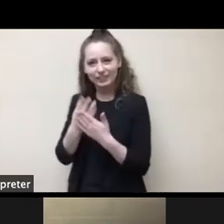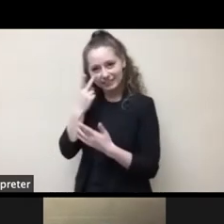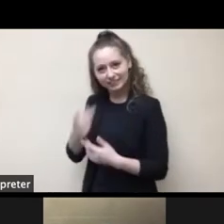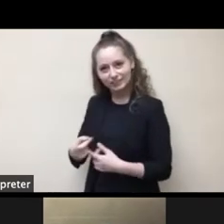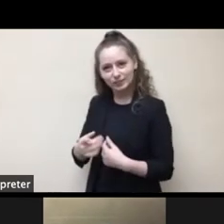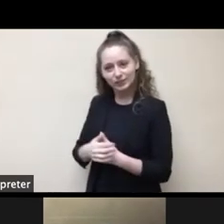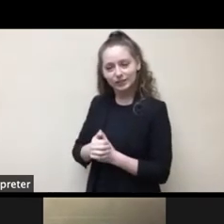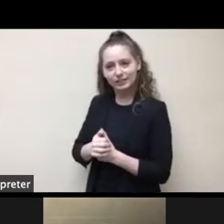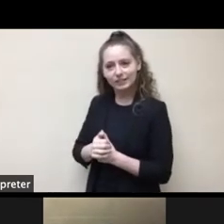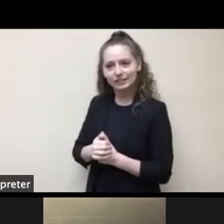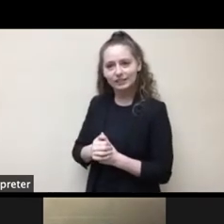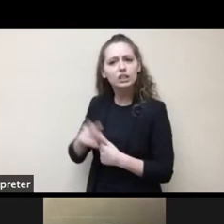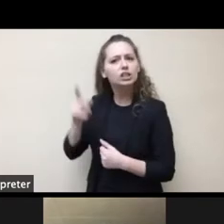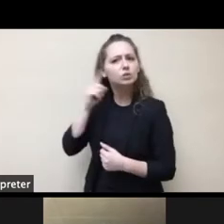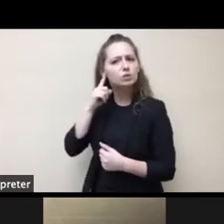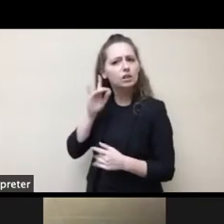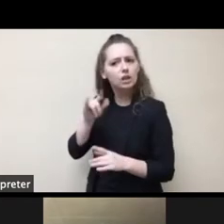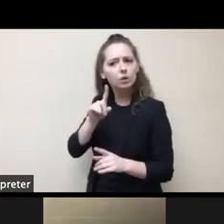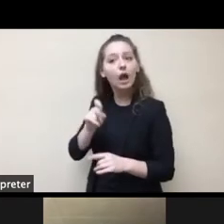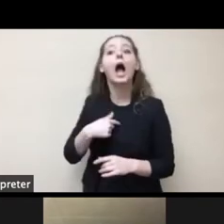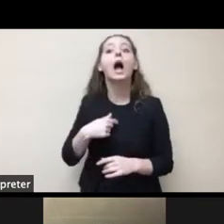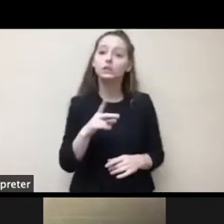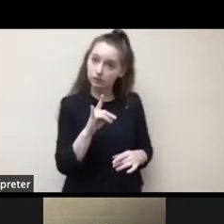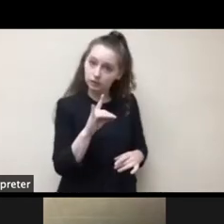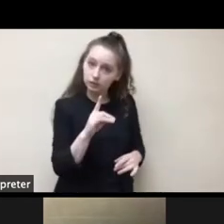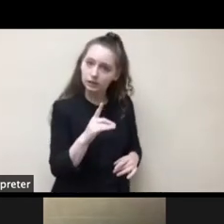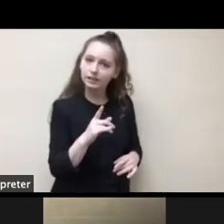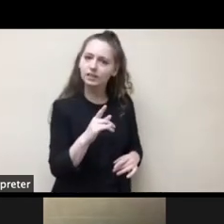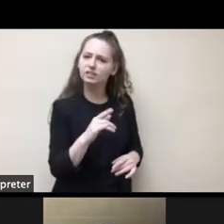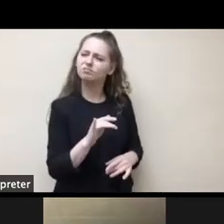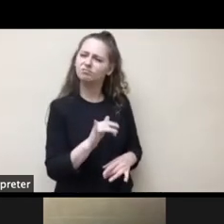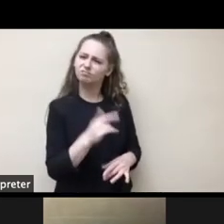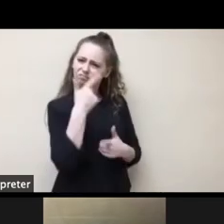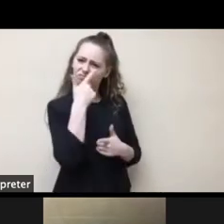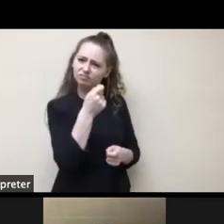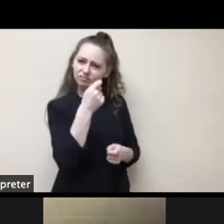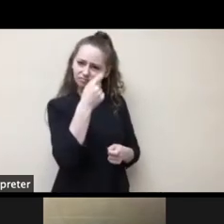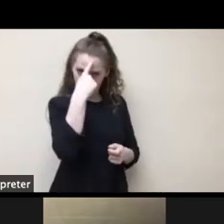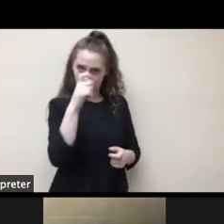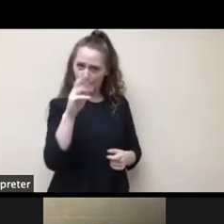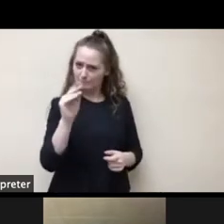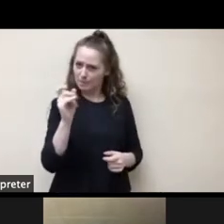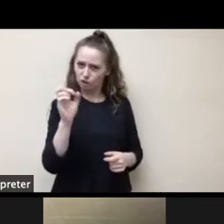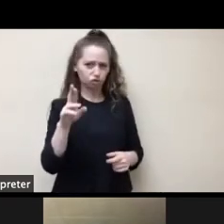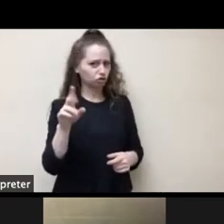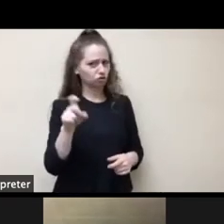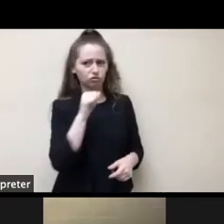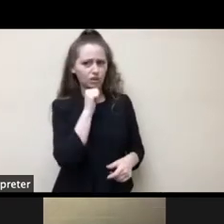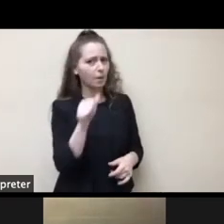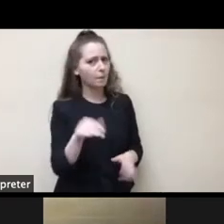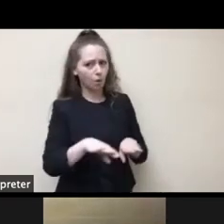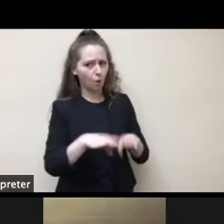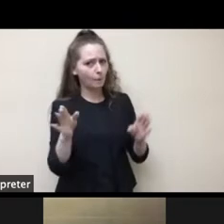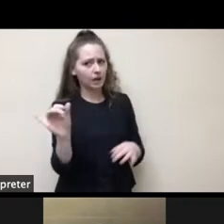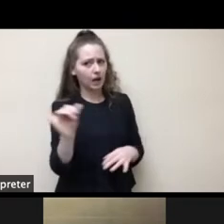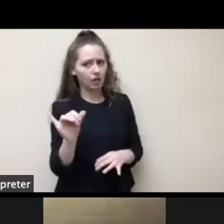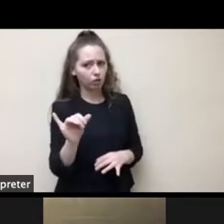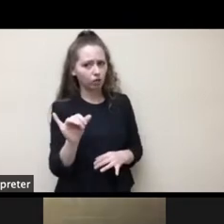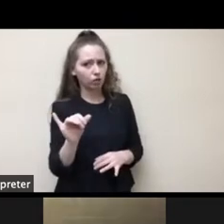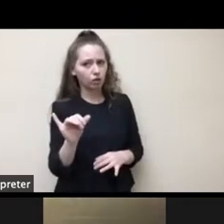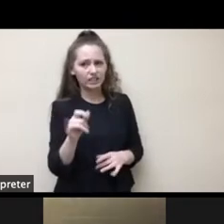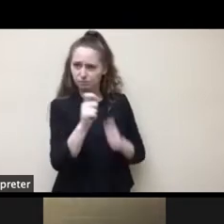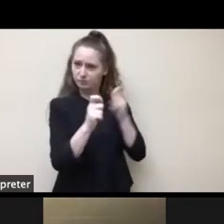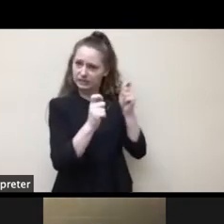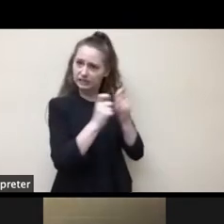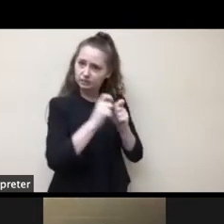question? I did. That's actually kind of curious because Munster should not be open either. It's specifically in the governor's order